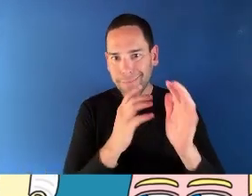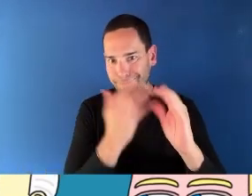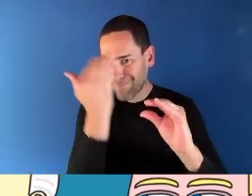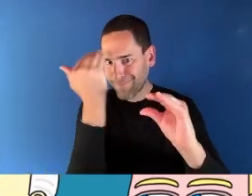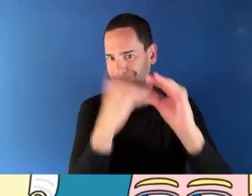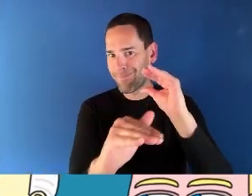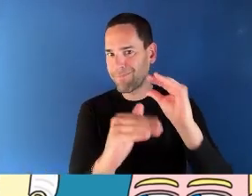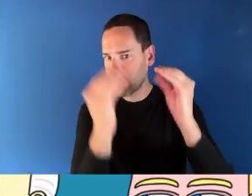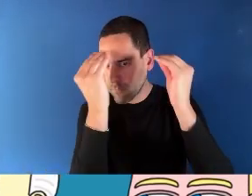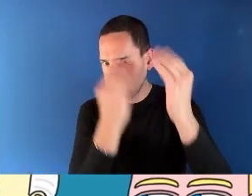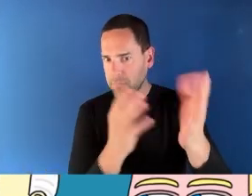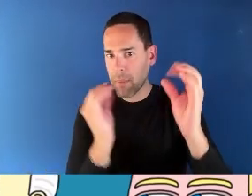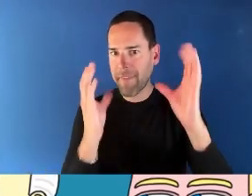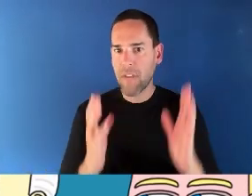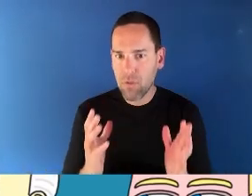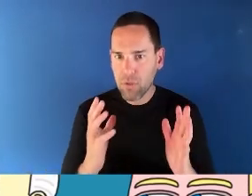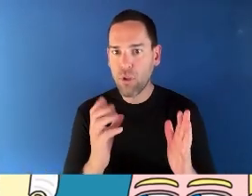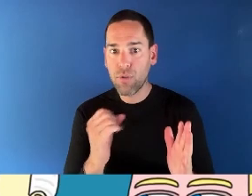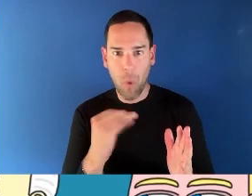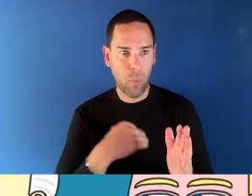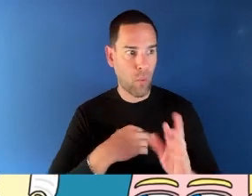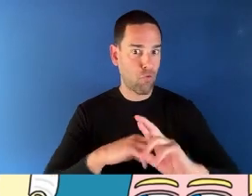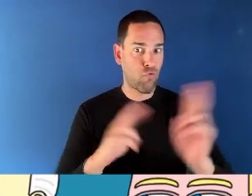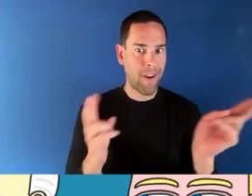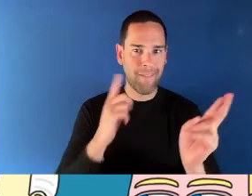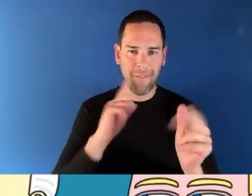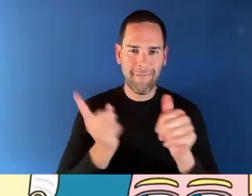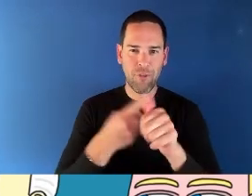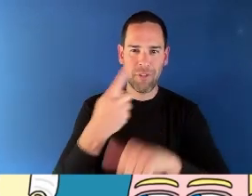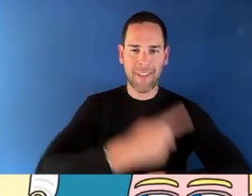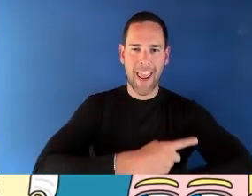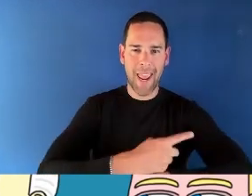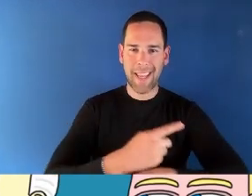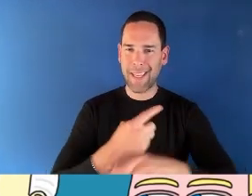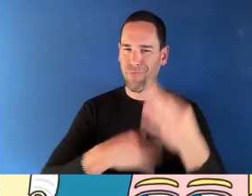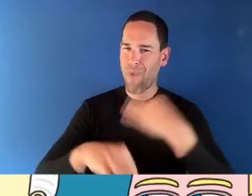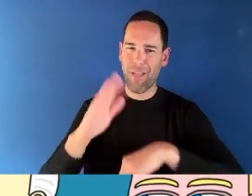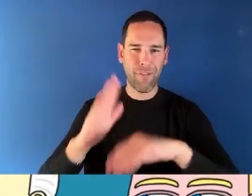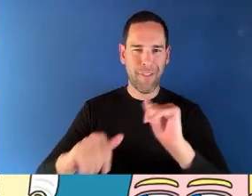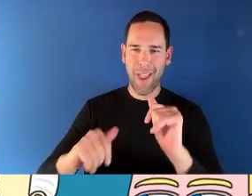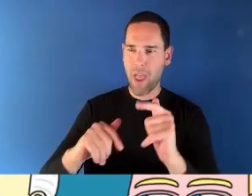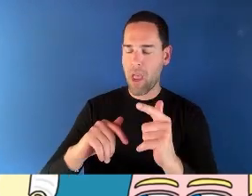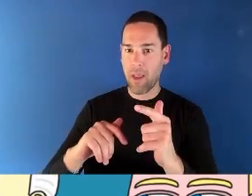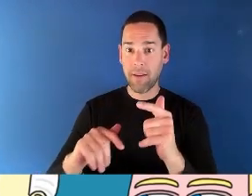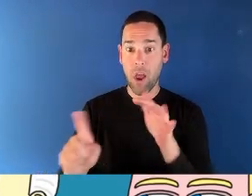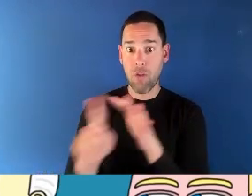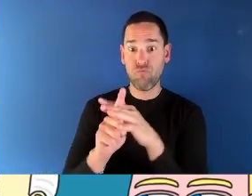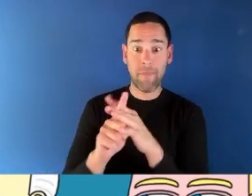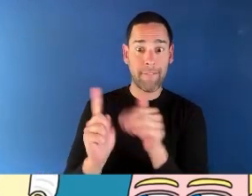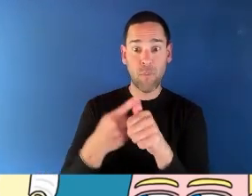than trying to adjust on the fly and trying to play catch up.